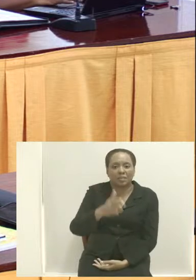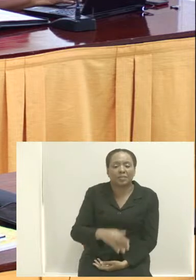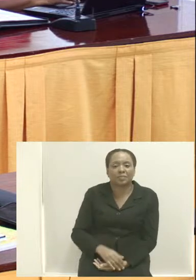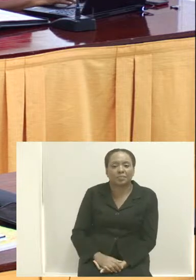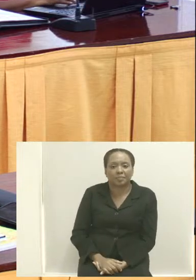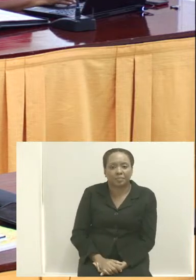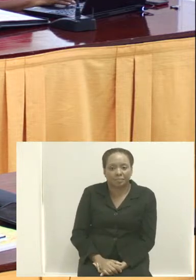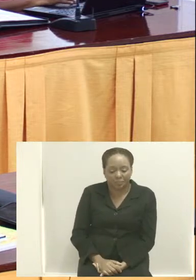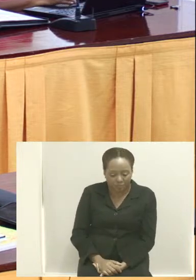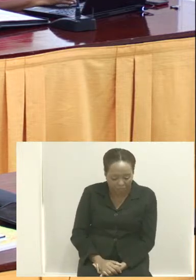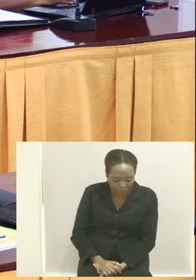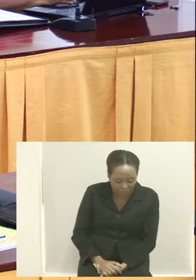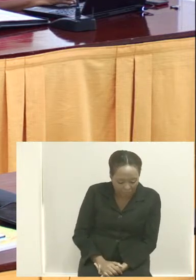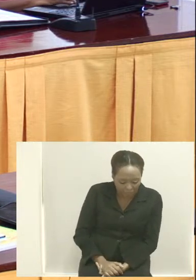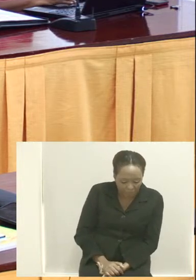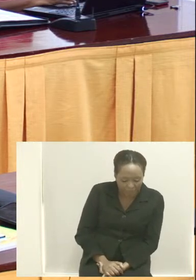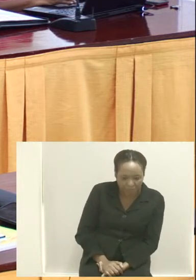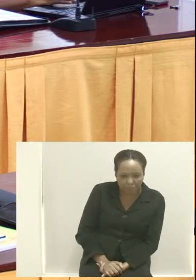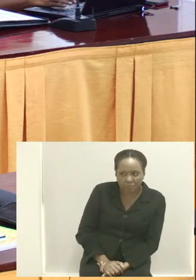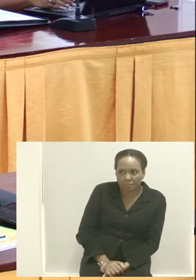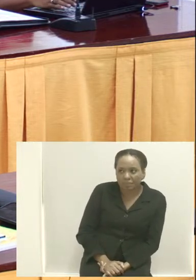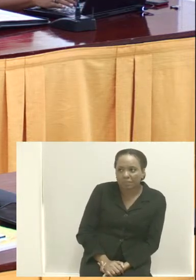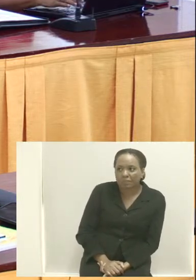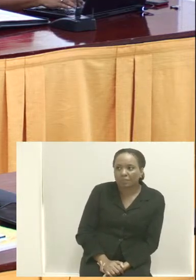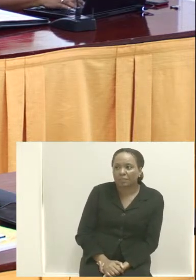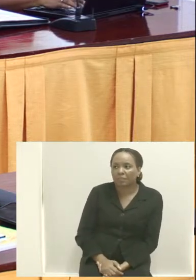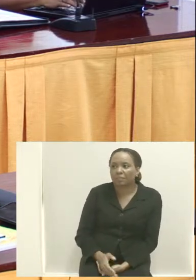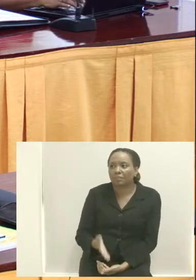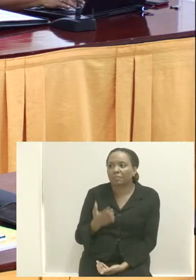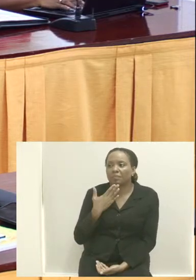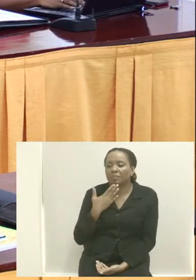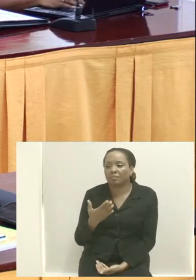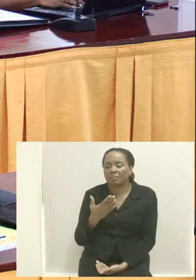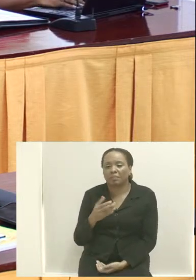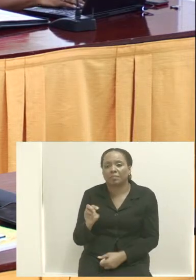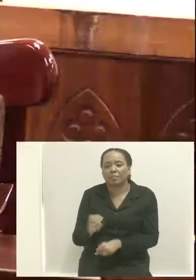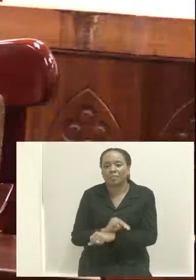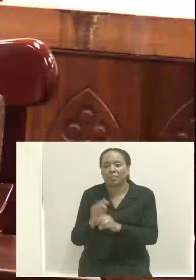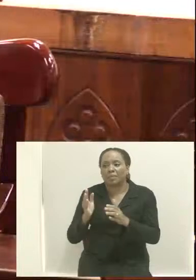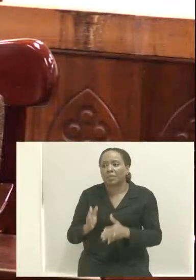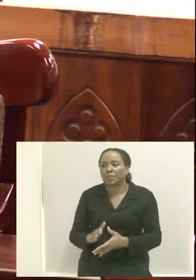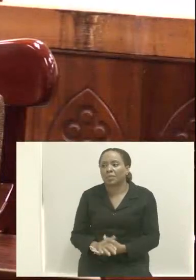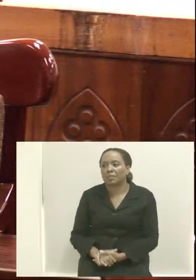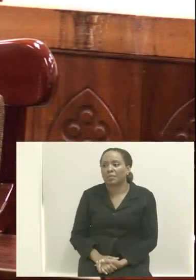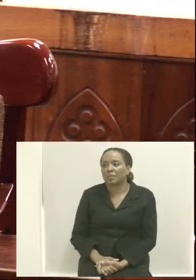Thank you very much, Minister. And you've led right into my final question on